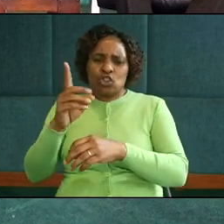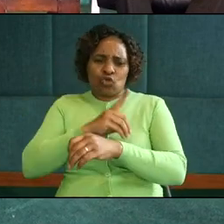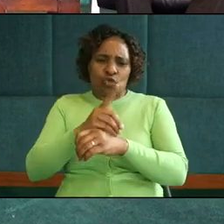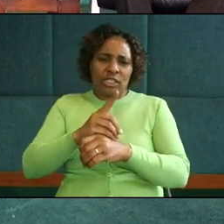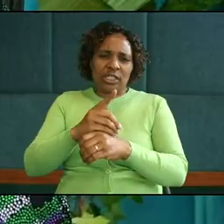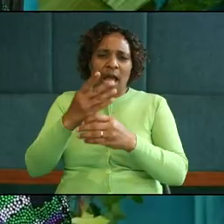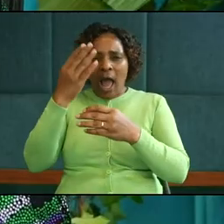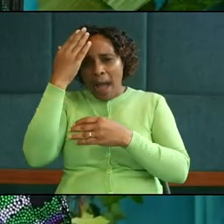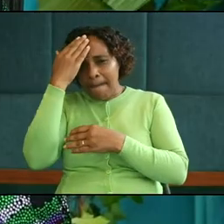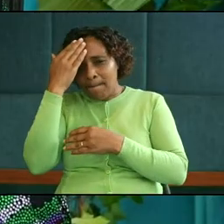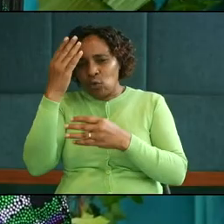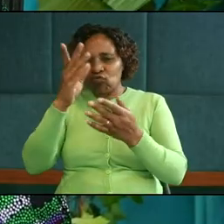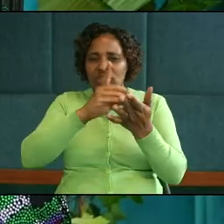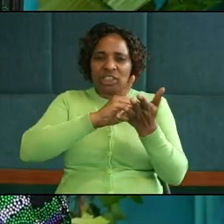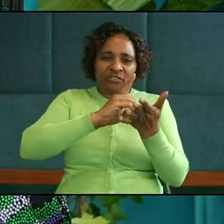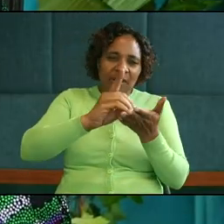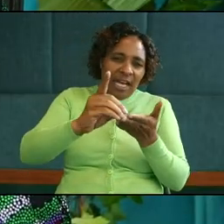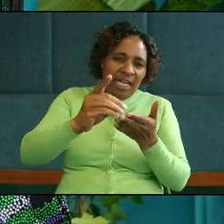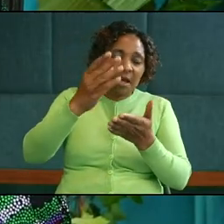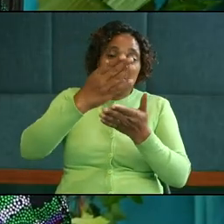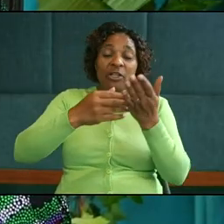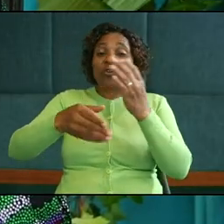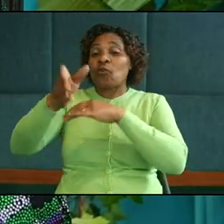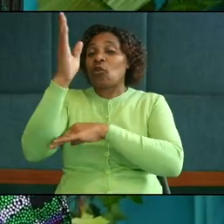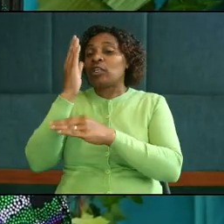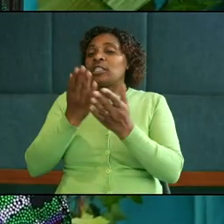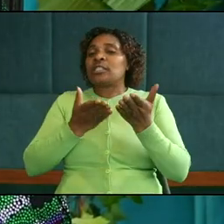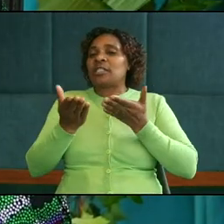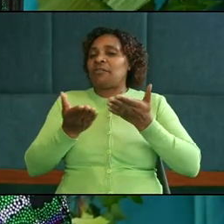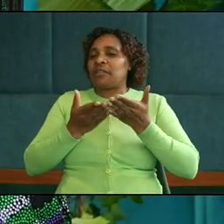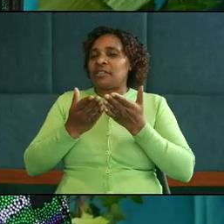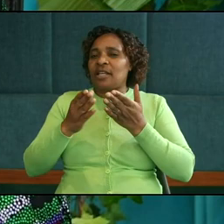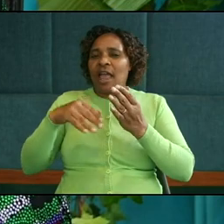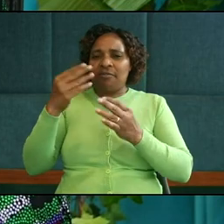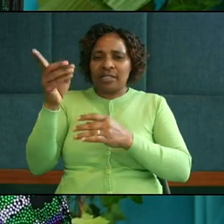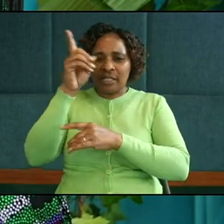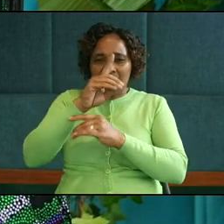humble, as sacred, because it is a part of God's service. Our